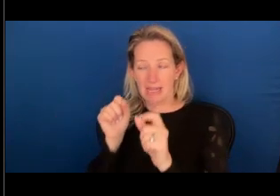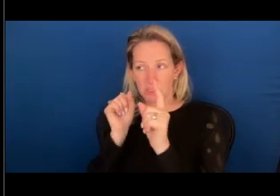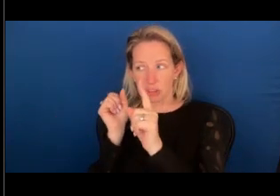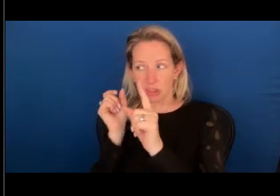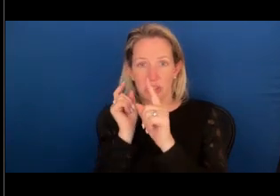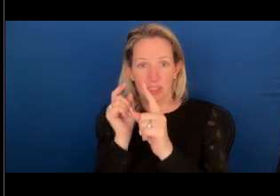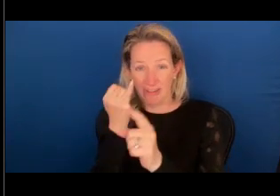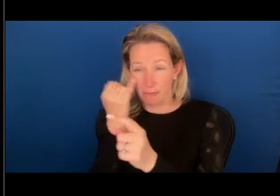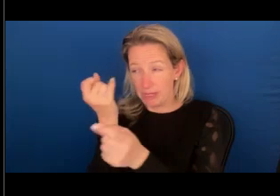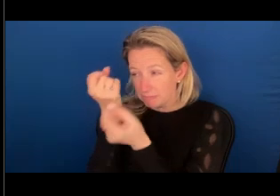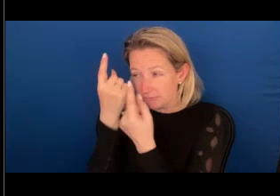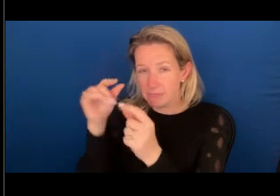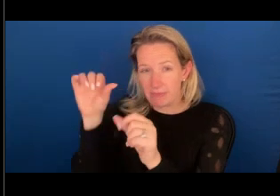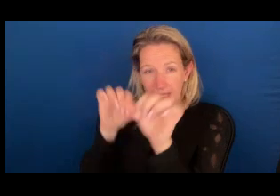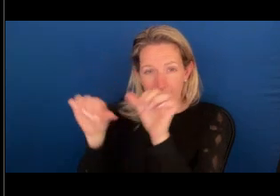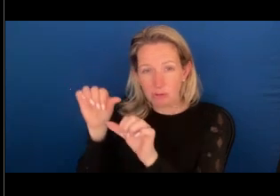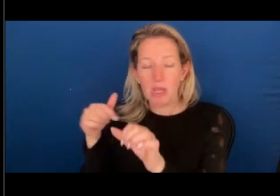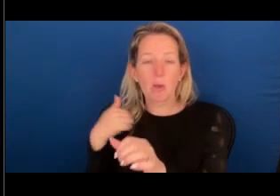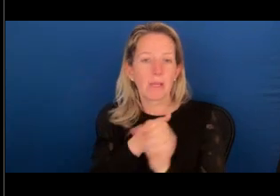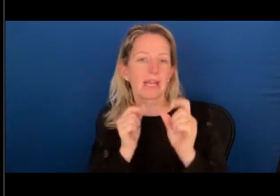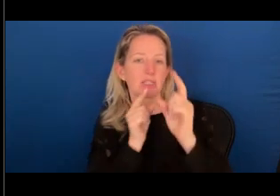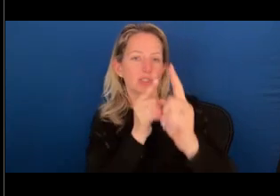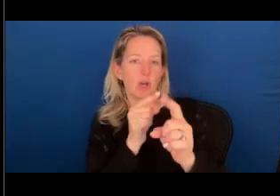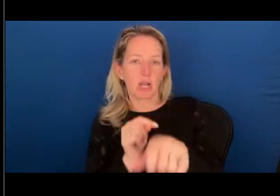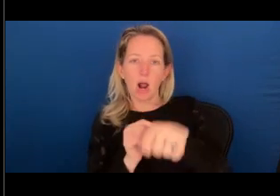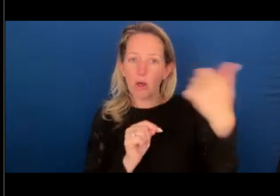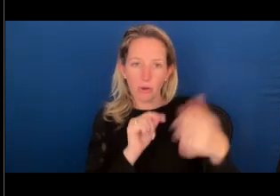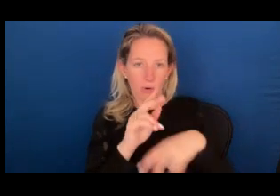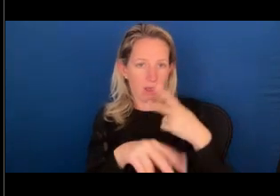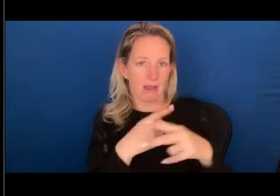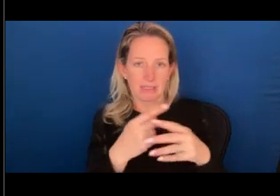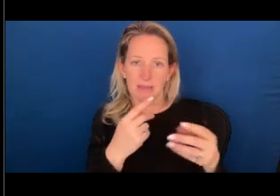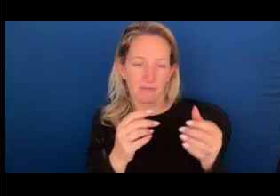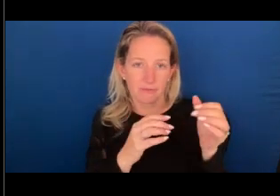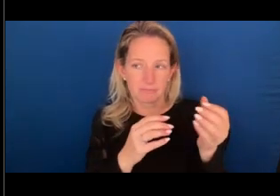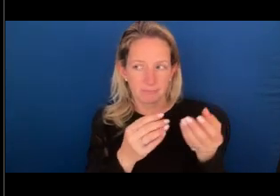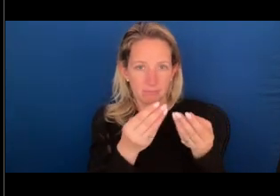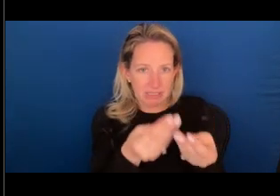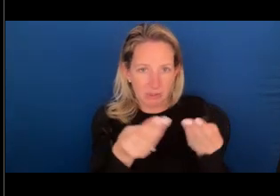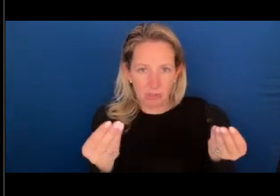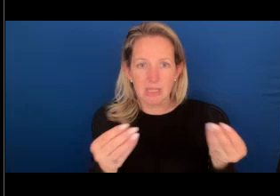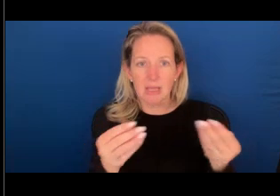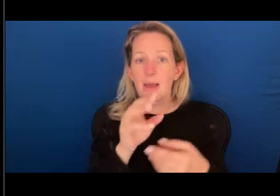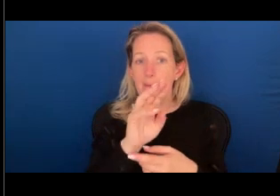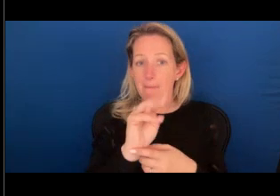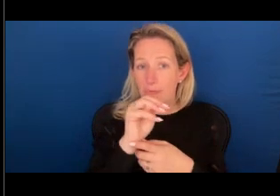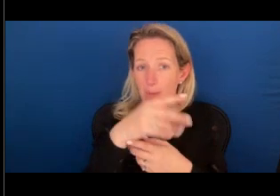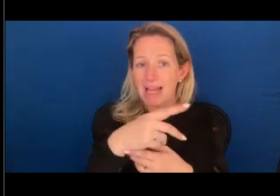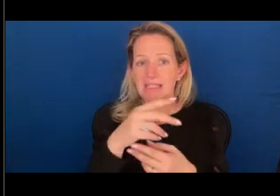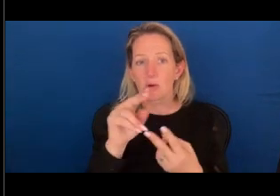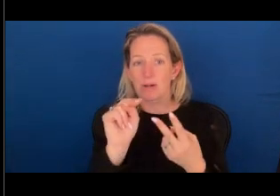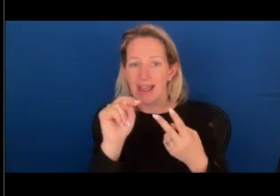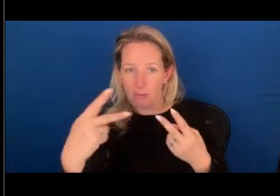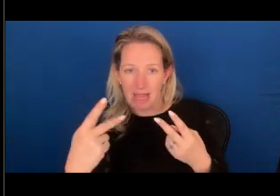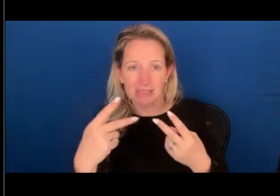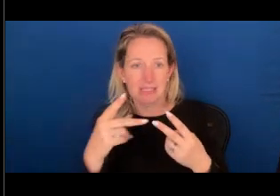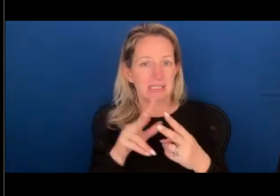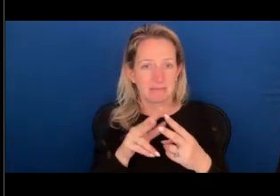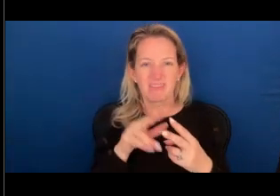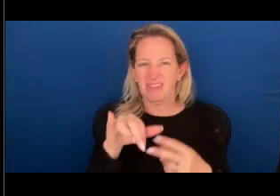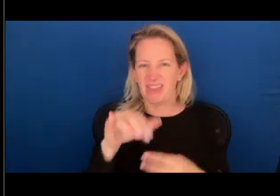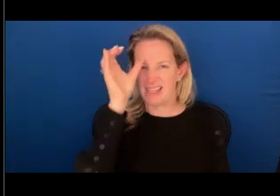other types of specific chemicals from the microplastics or nanoplastics themselves. So that's the idea.